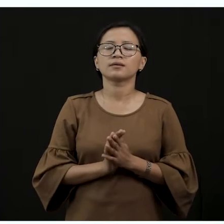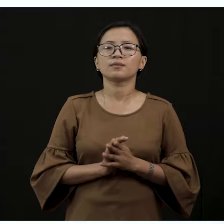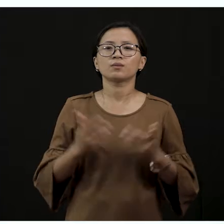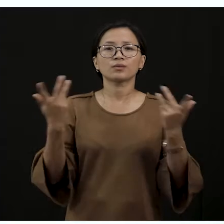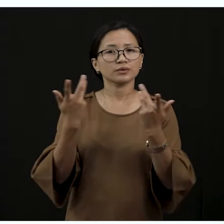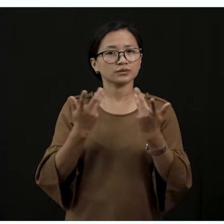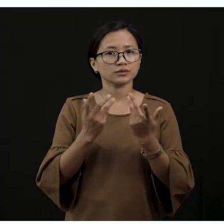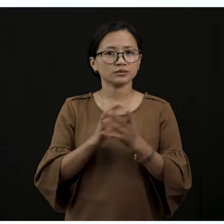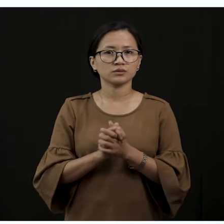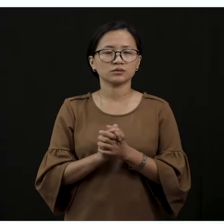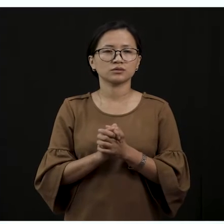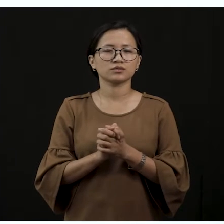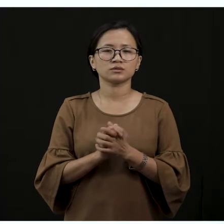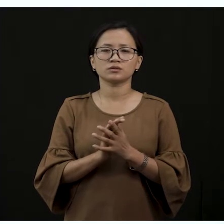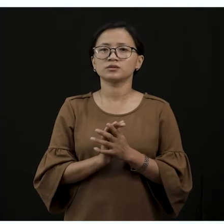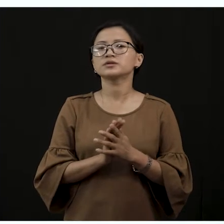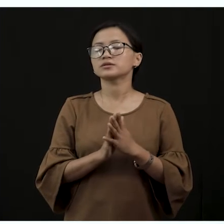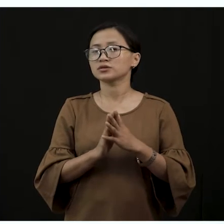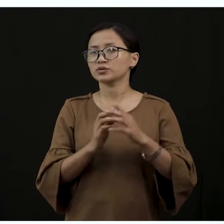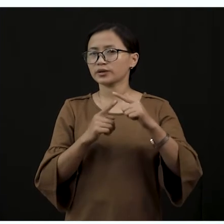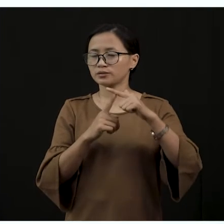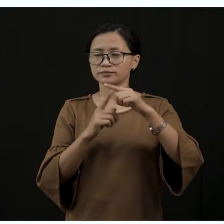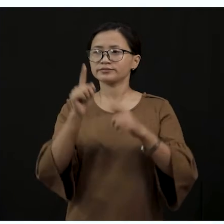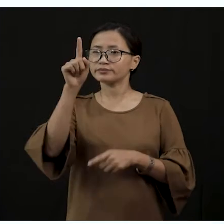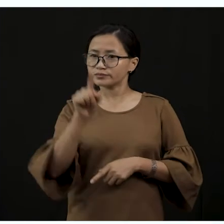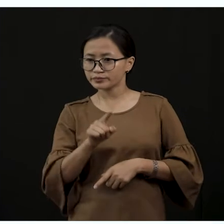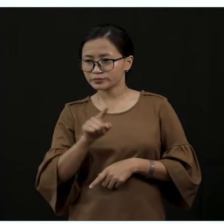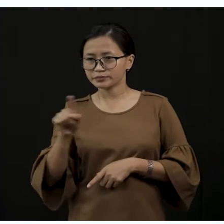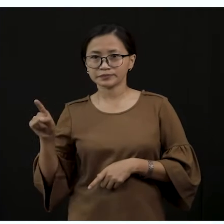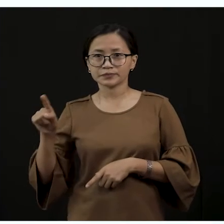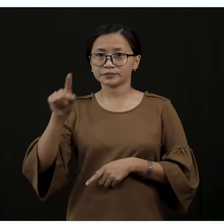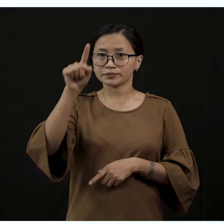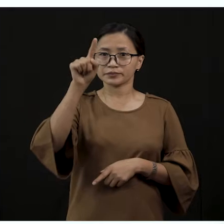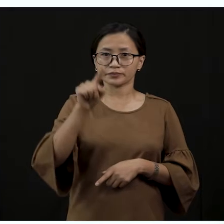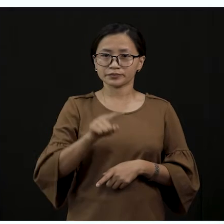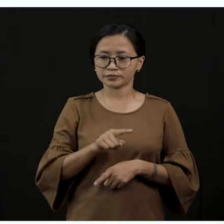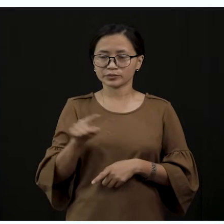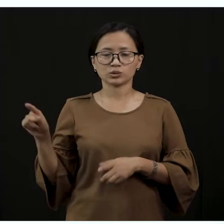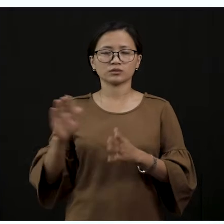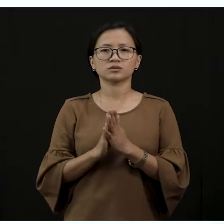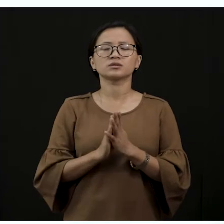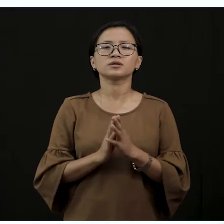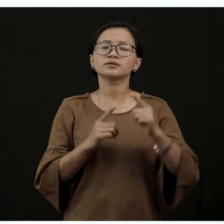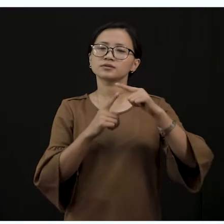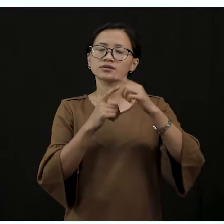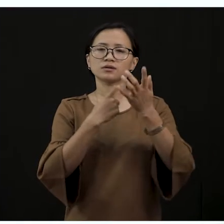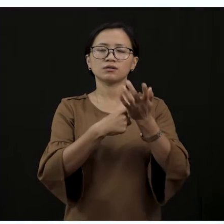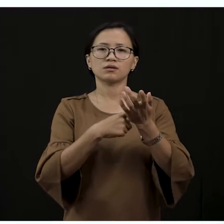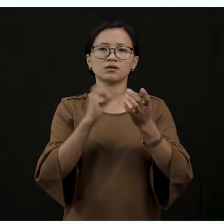is a triangle. Yes, this is a triangle. Triangle.